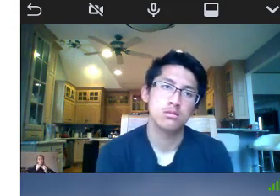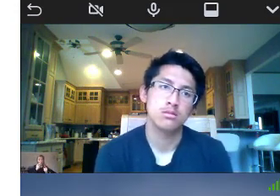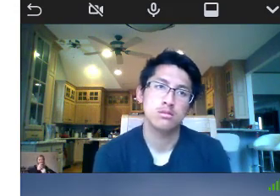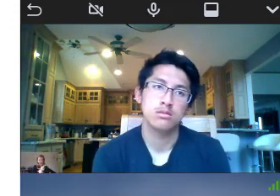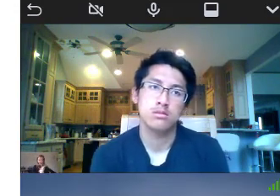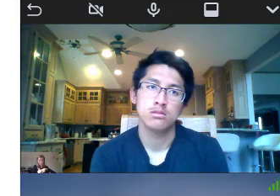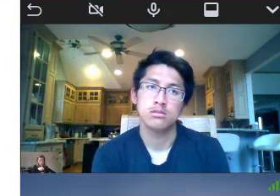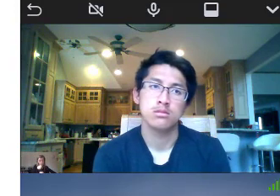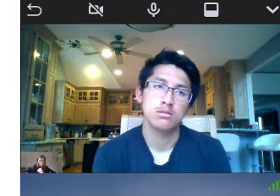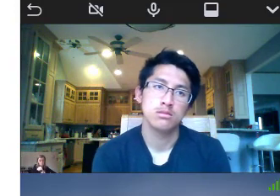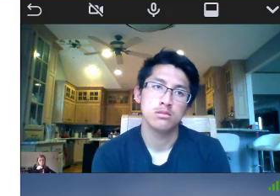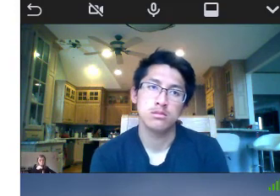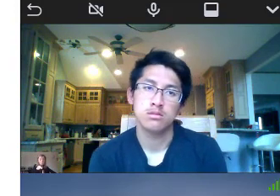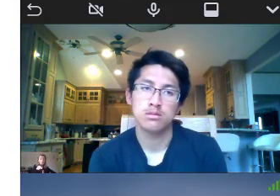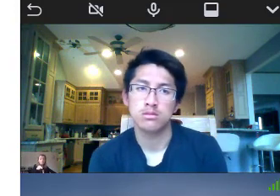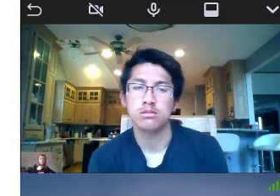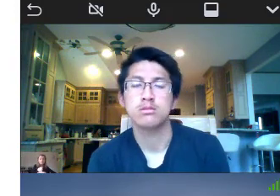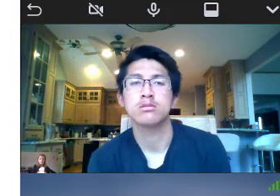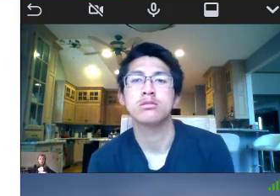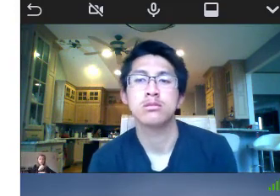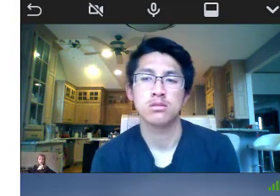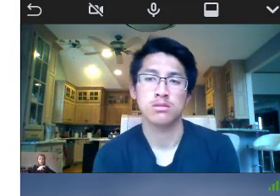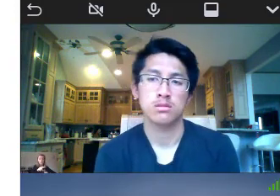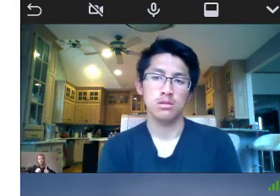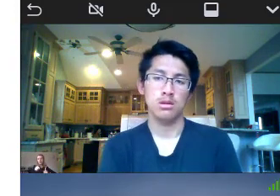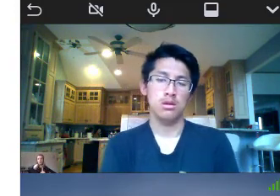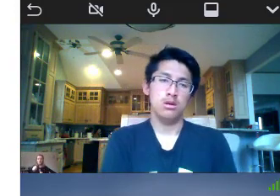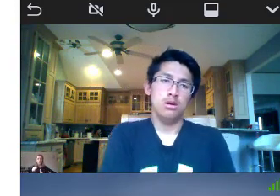my best not to use this correlation because it's a little bit